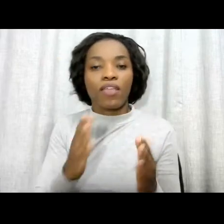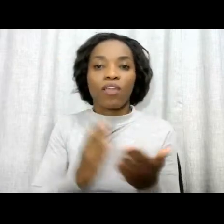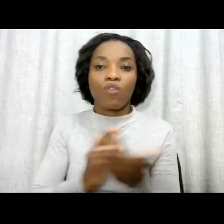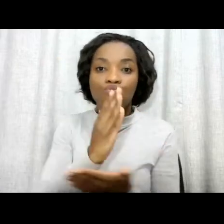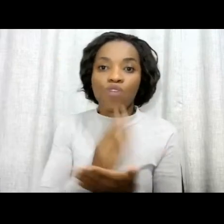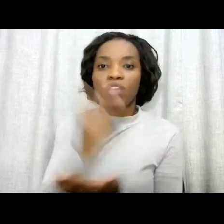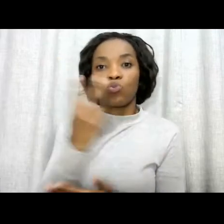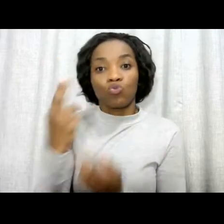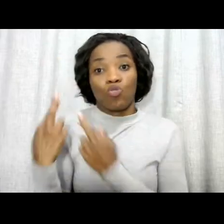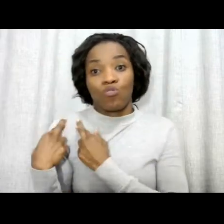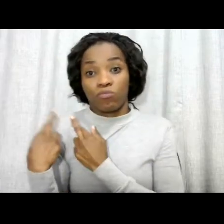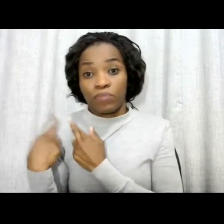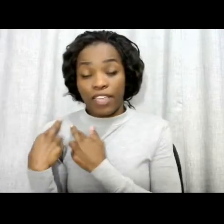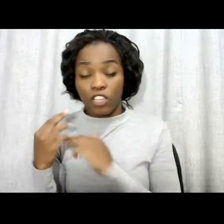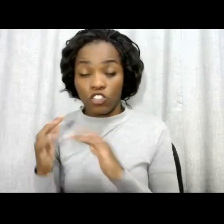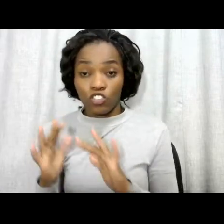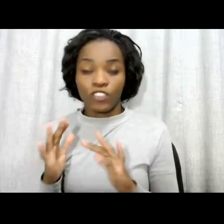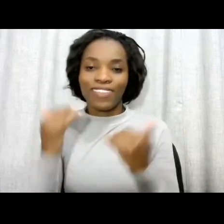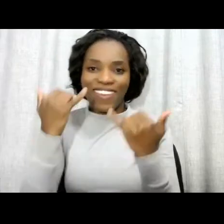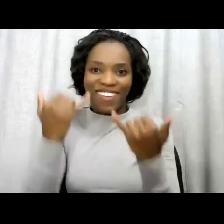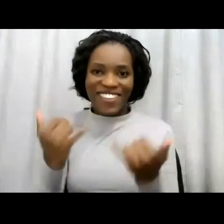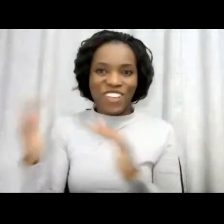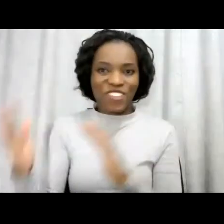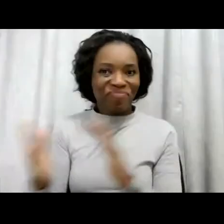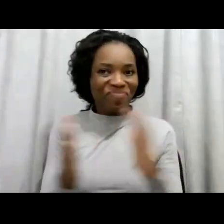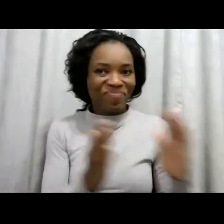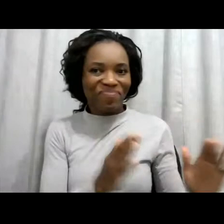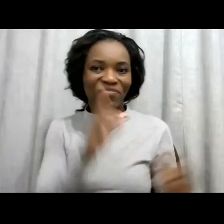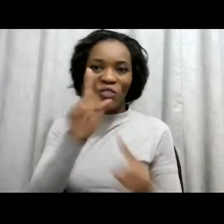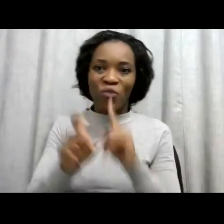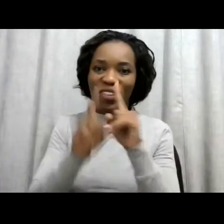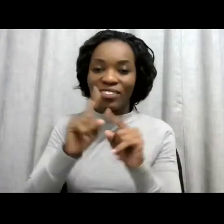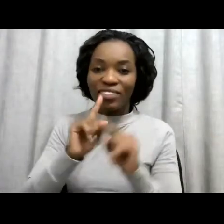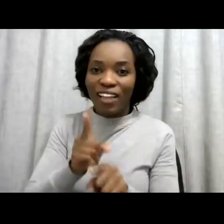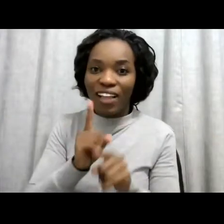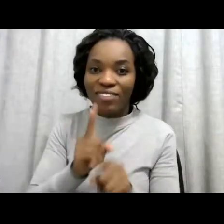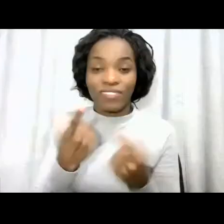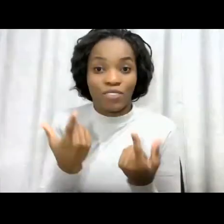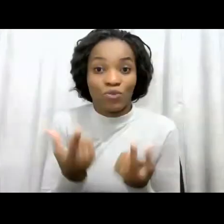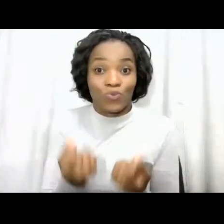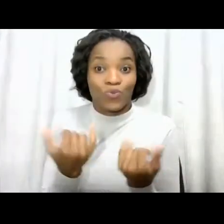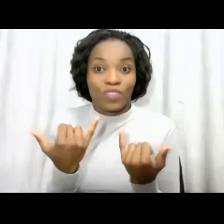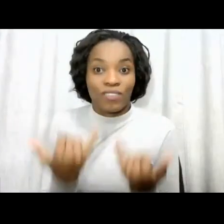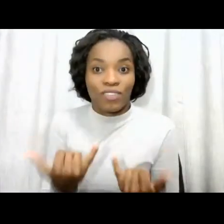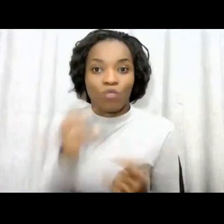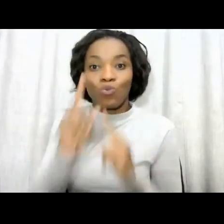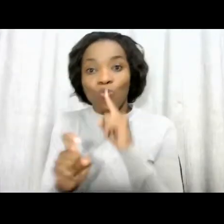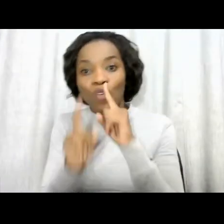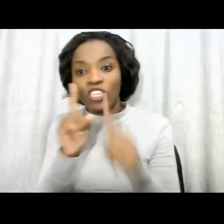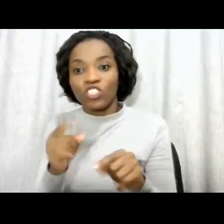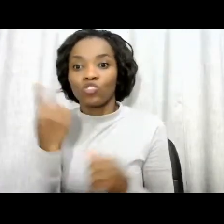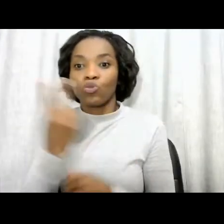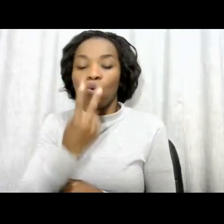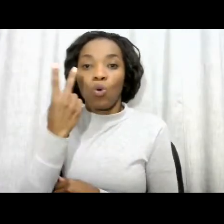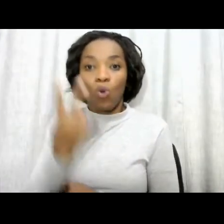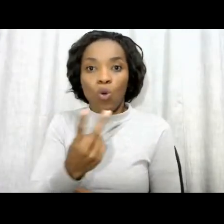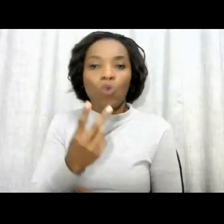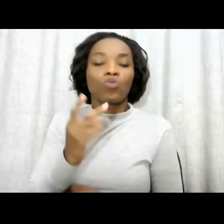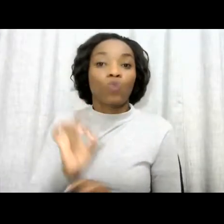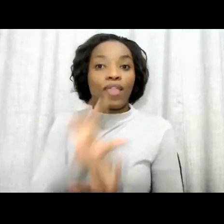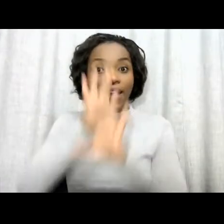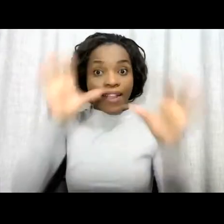It is now time for us to deal with the Q&As, the questions and the clarity-seeking